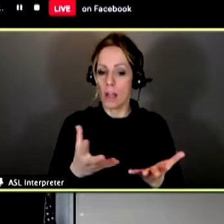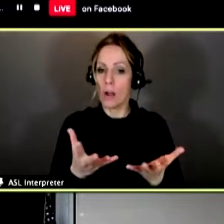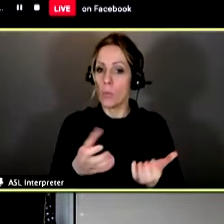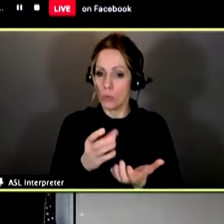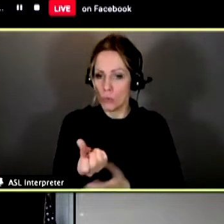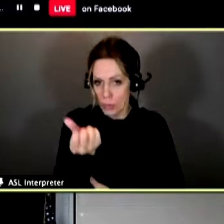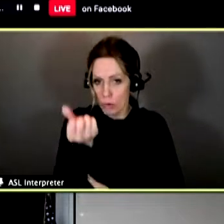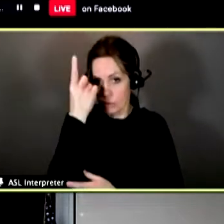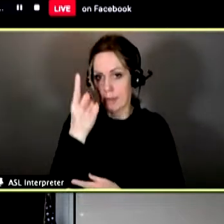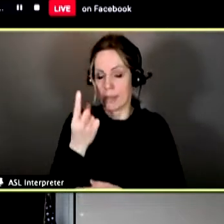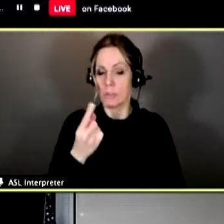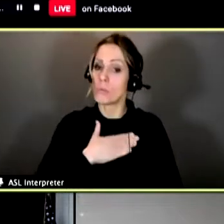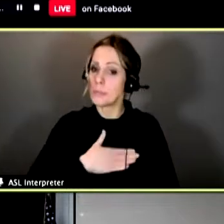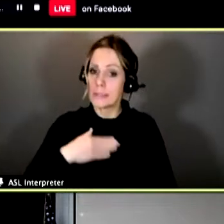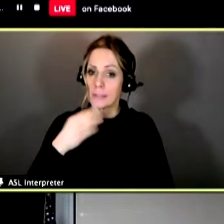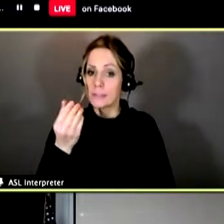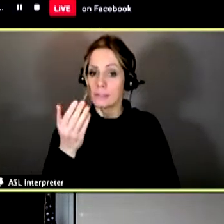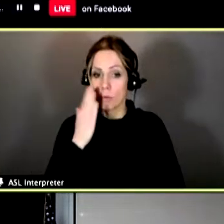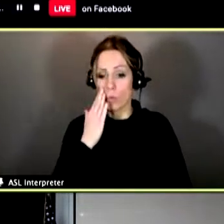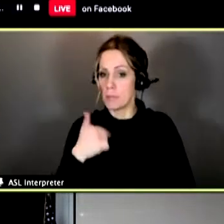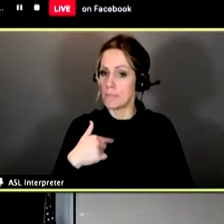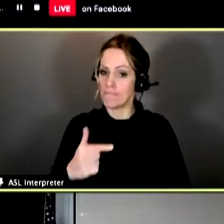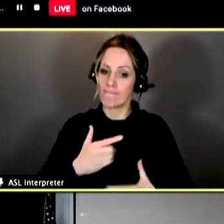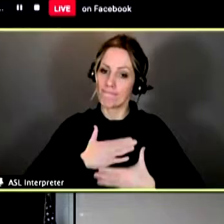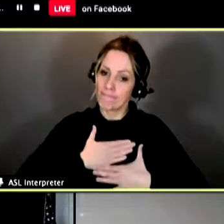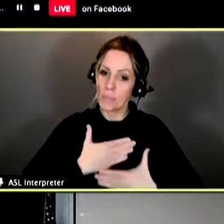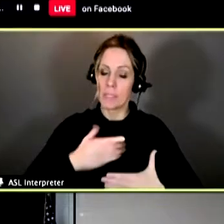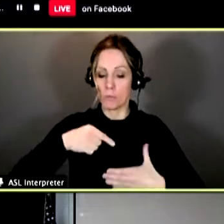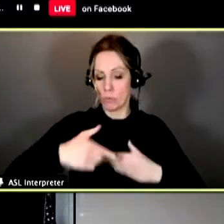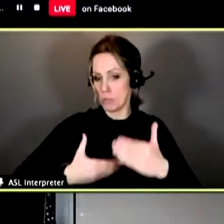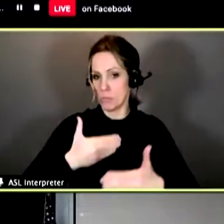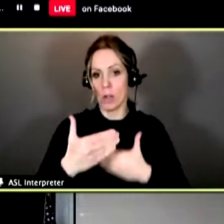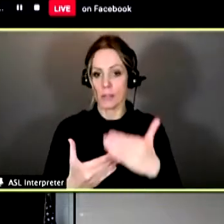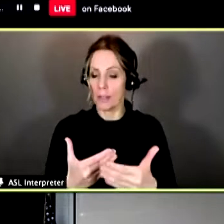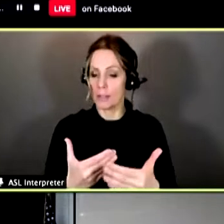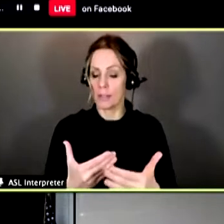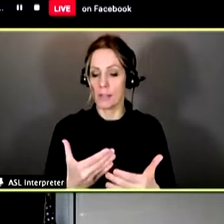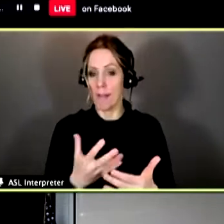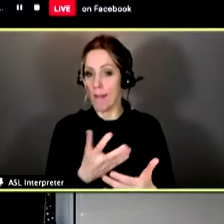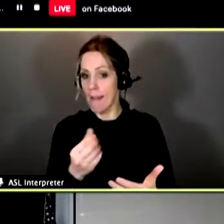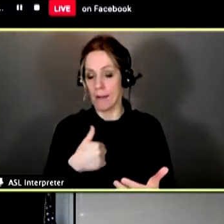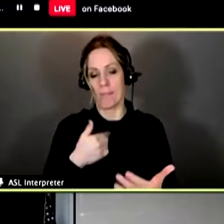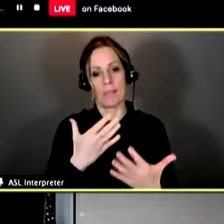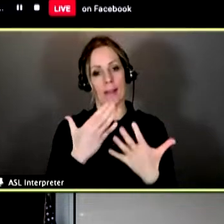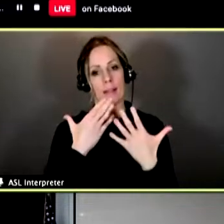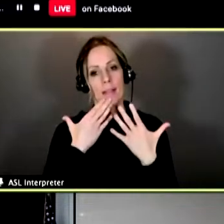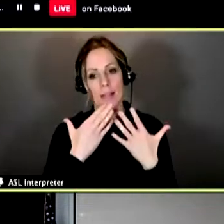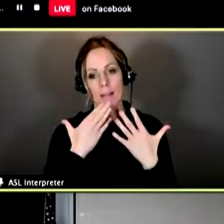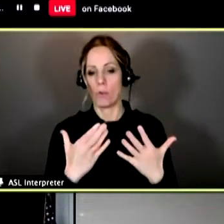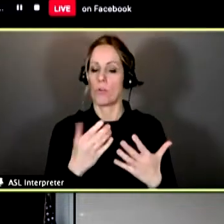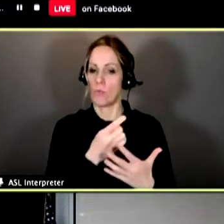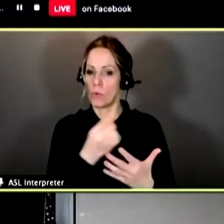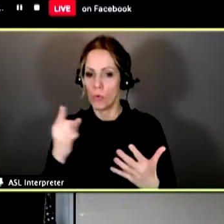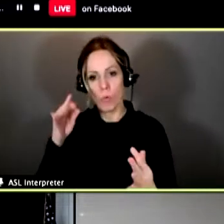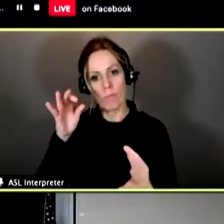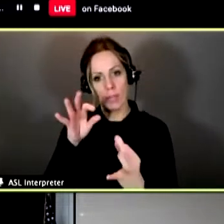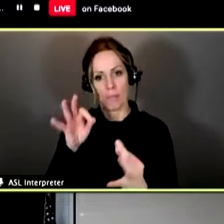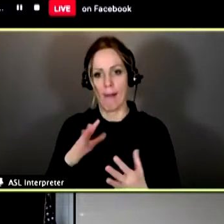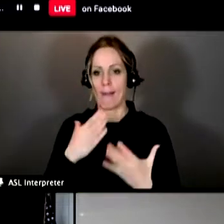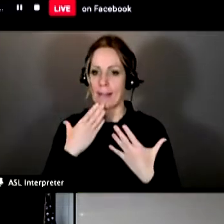out, I want you to know I'm committed to this process, and I'm very thankful for the opportunity to hear from you. So Larry, thank you very